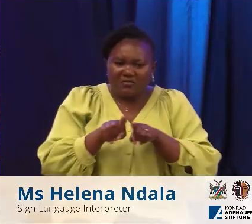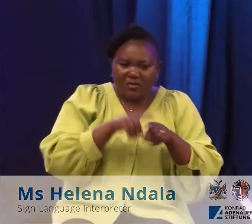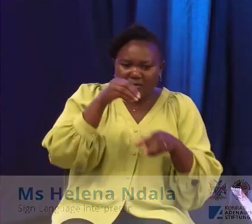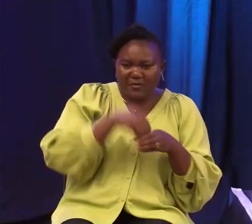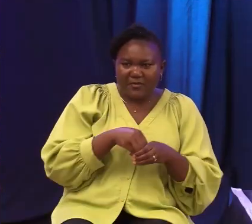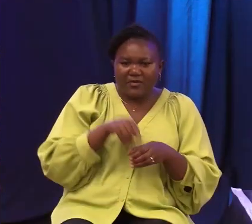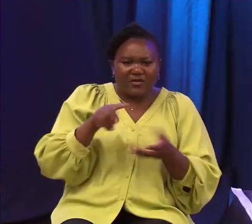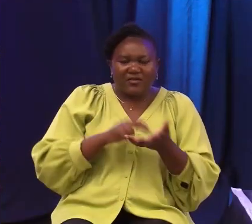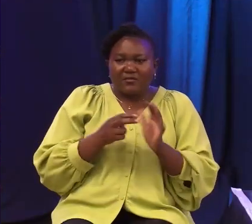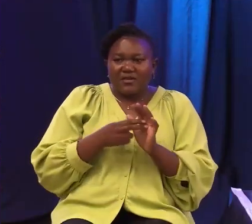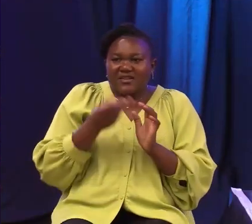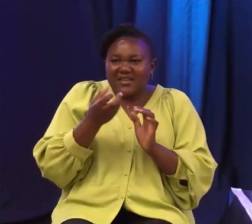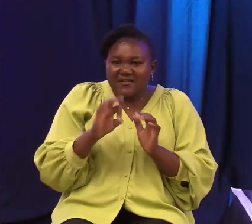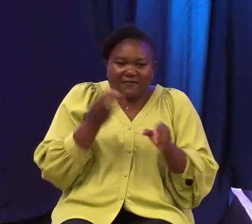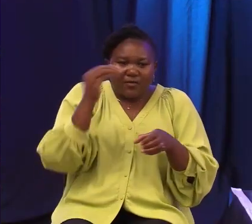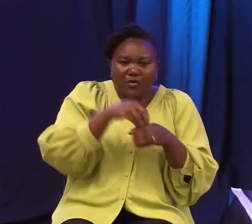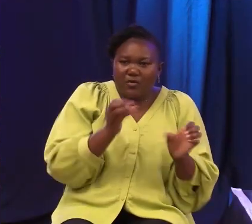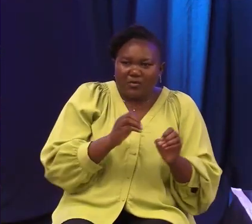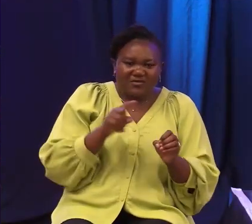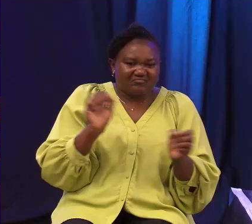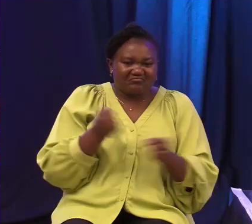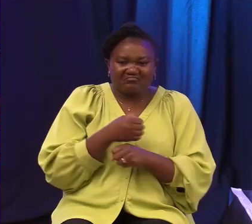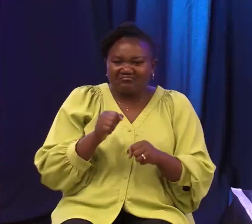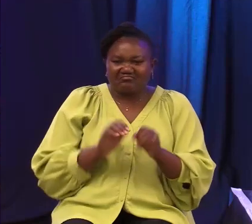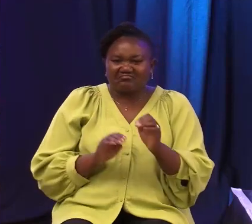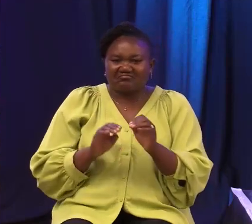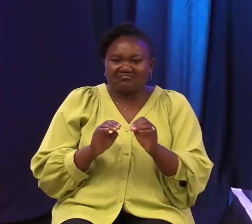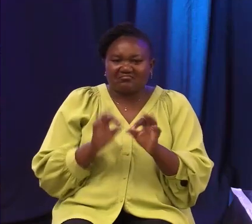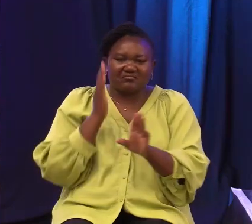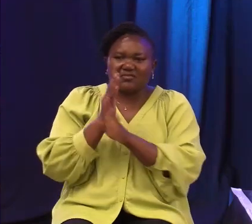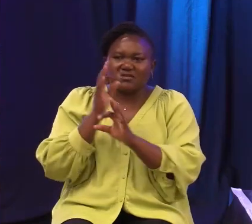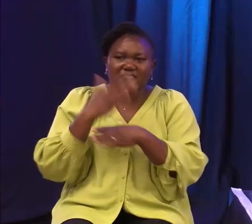you, all of this would obviously not have been possible.